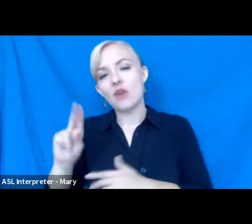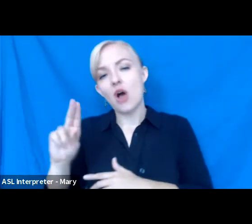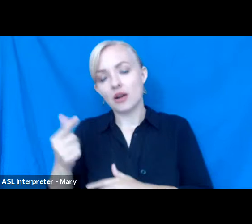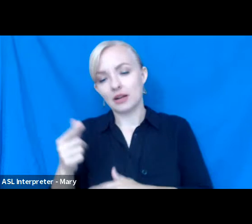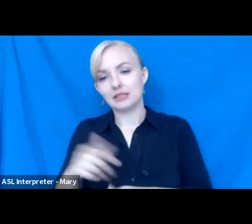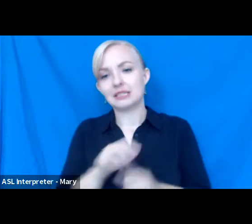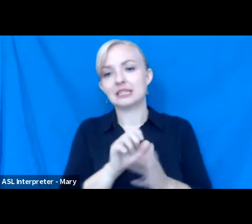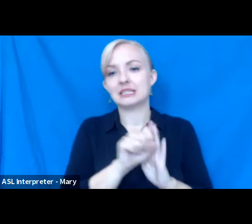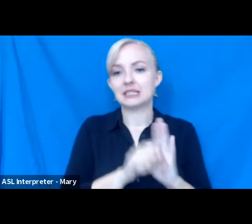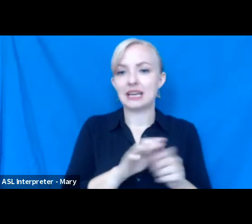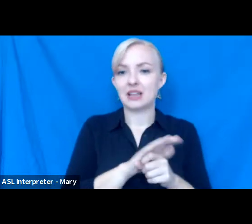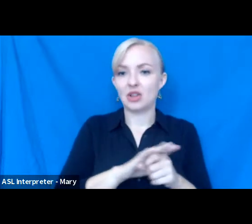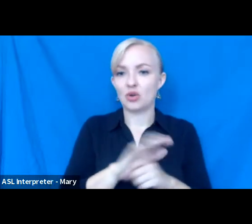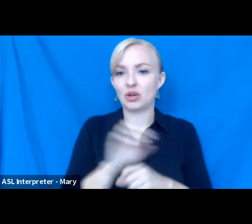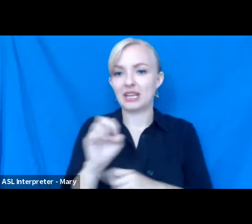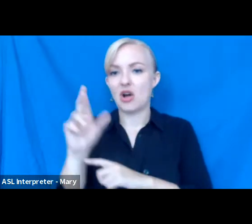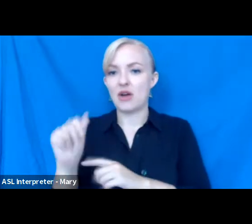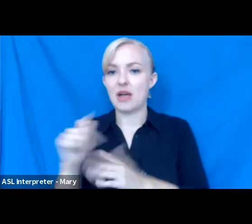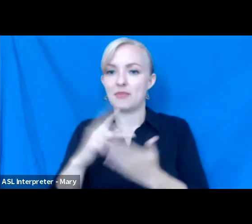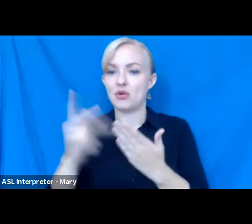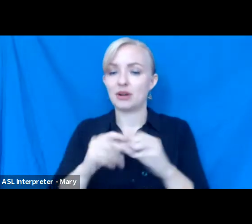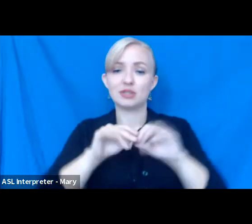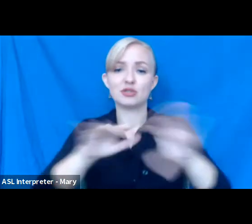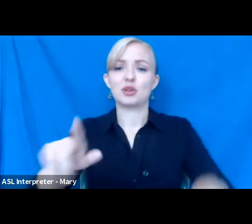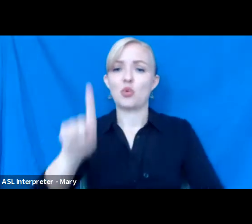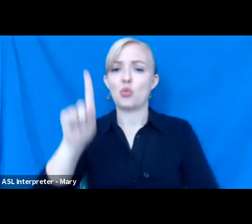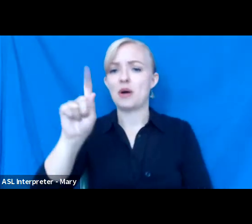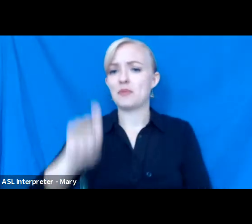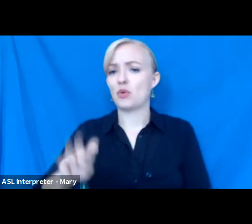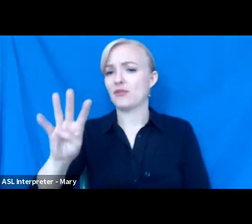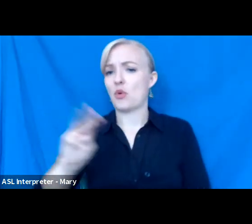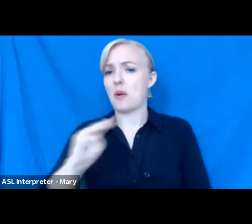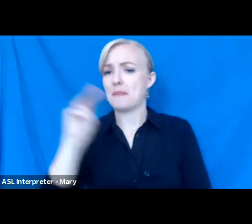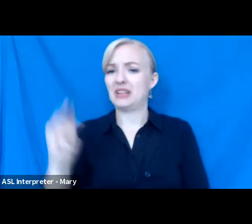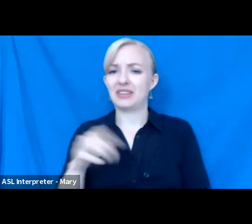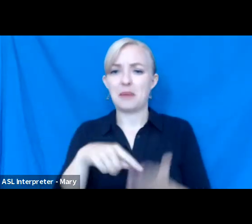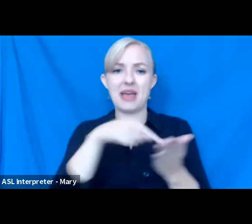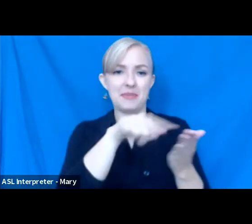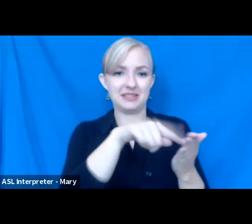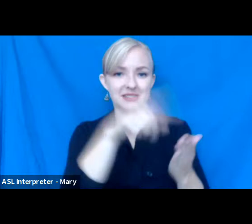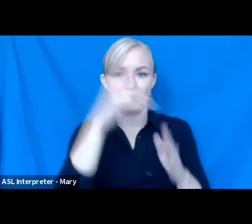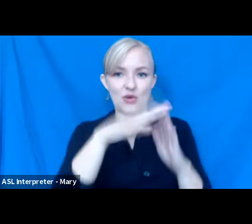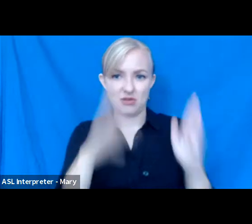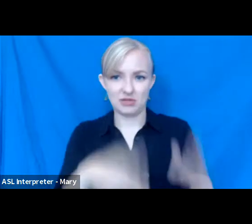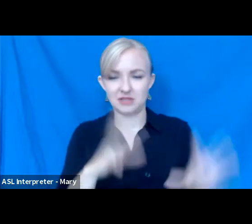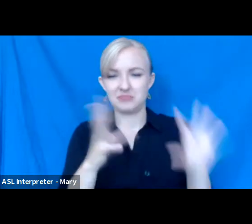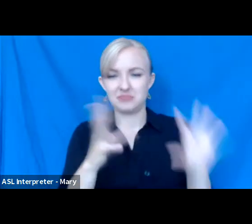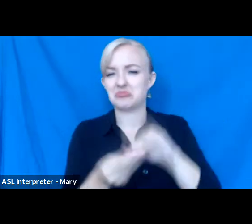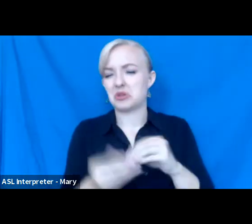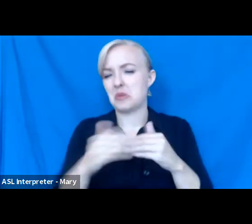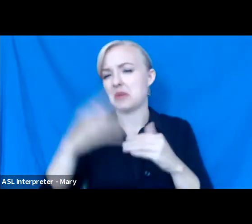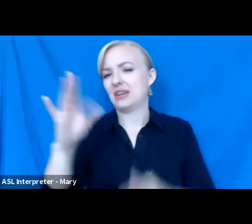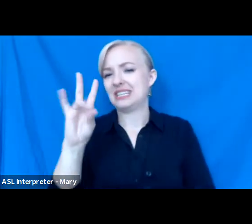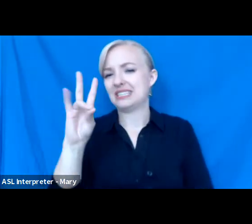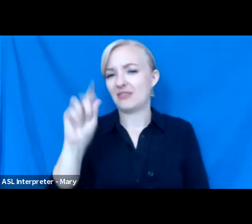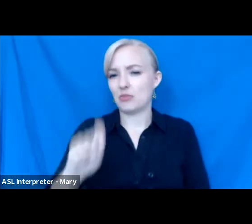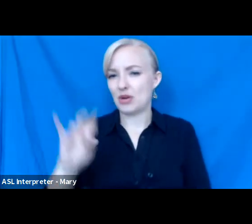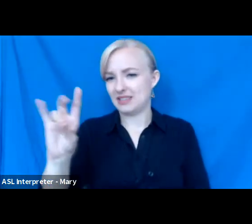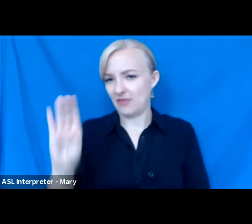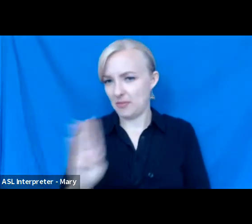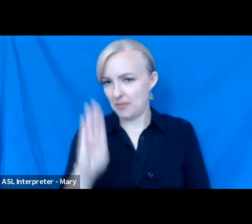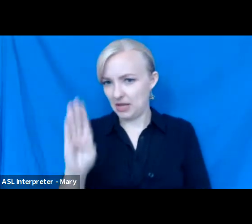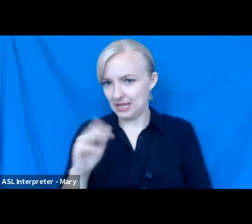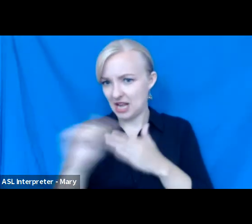ERA programs have distributed more than 1.4 million payments to households, totaling more than $7.7 billion